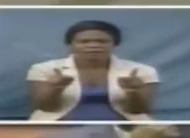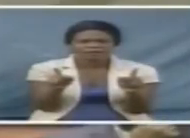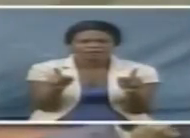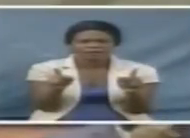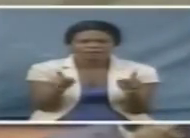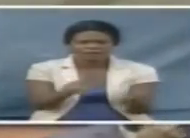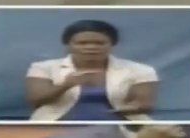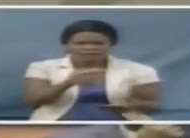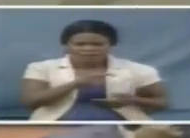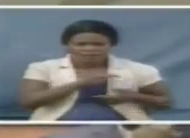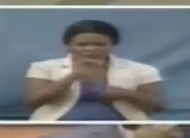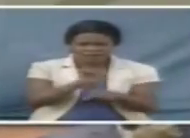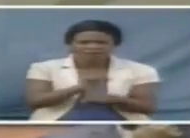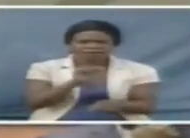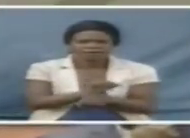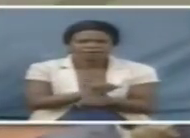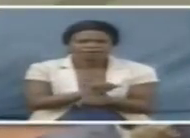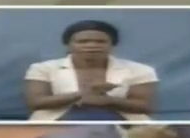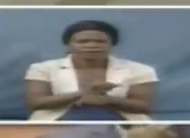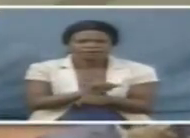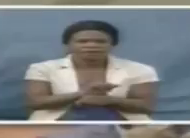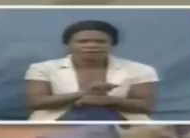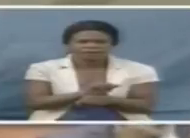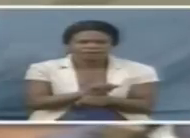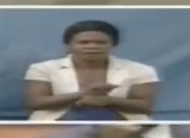reforming public